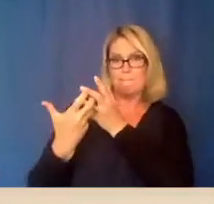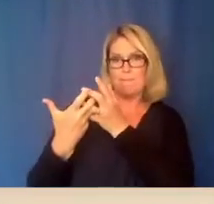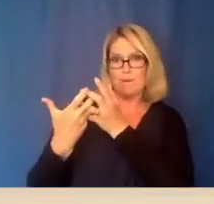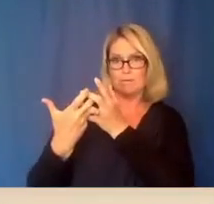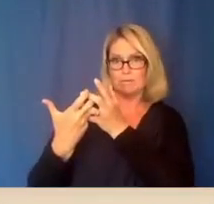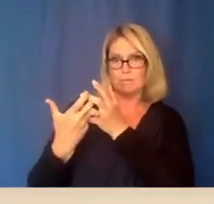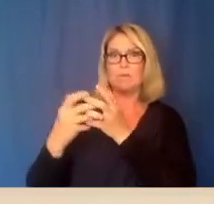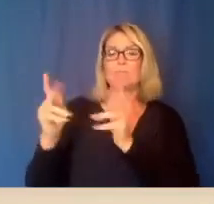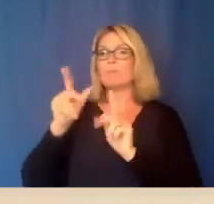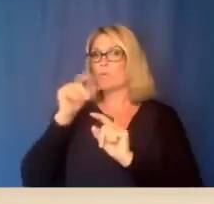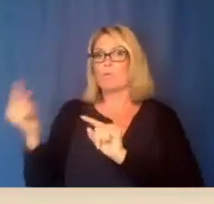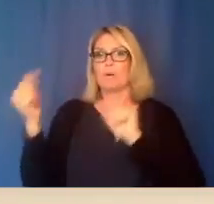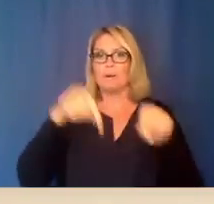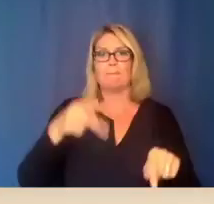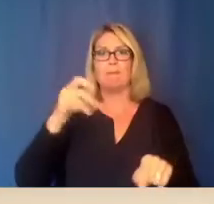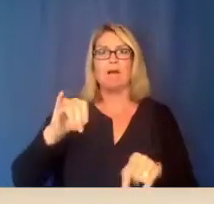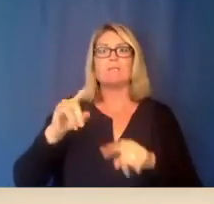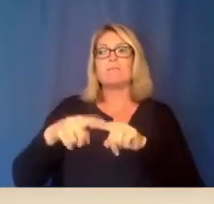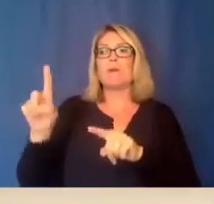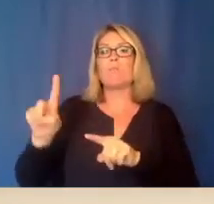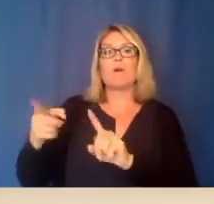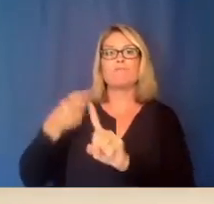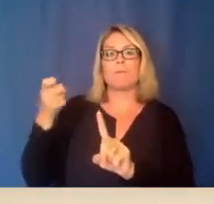entering PEI from certain destinations.